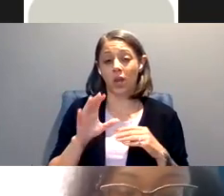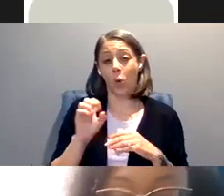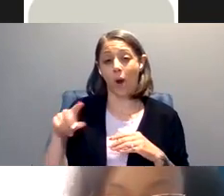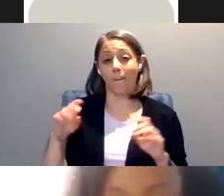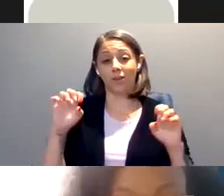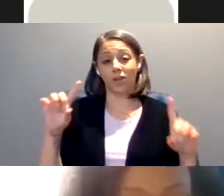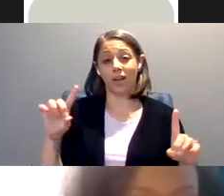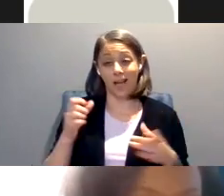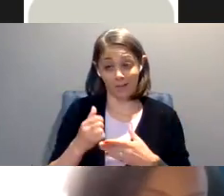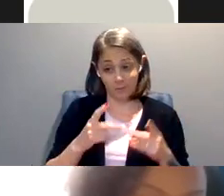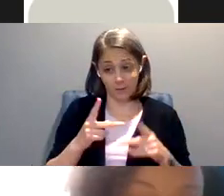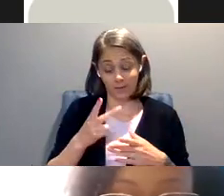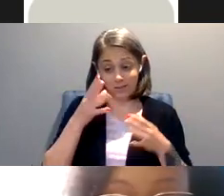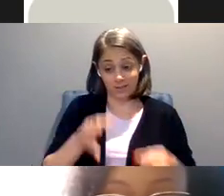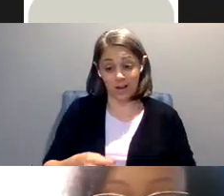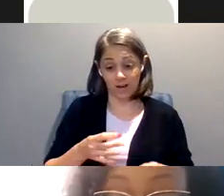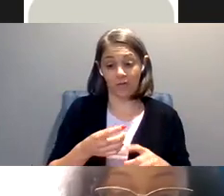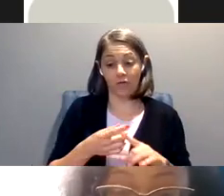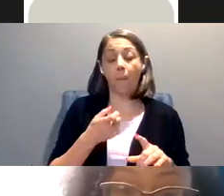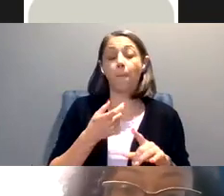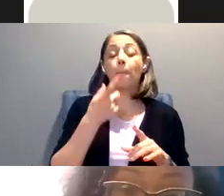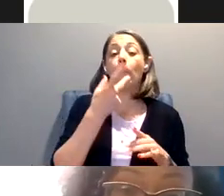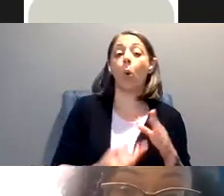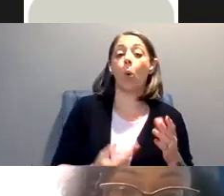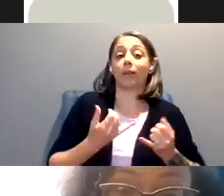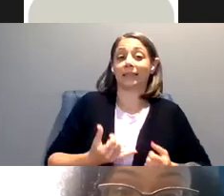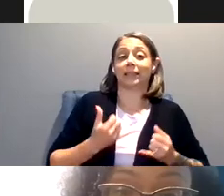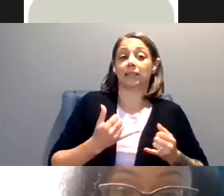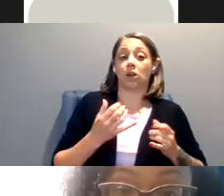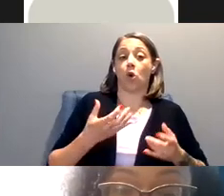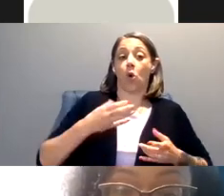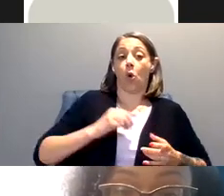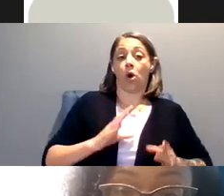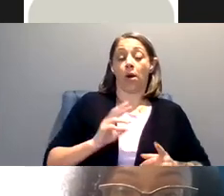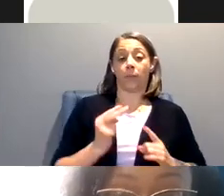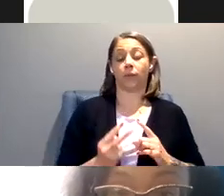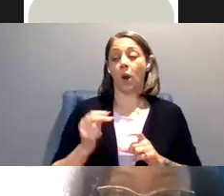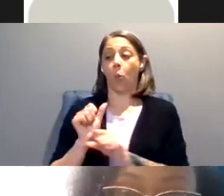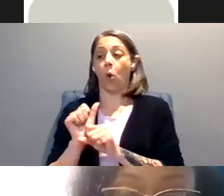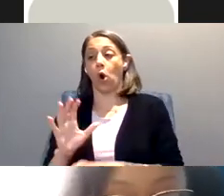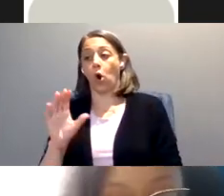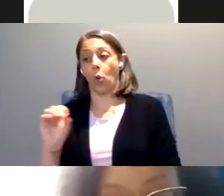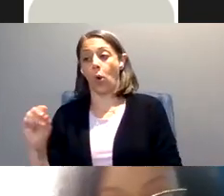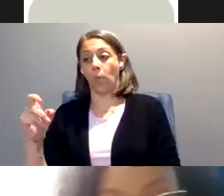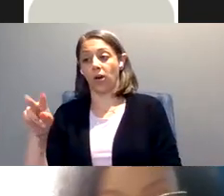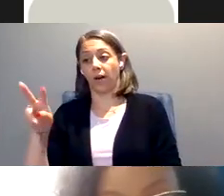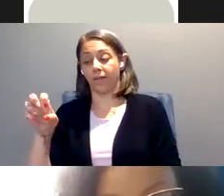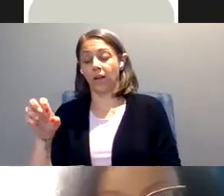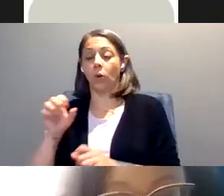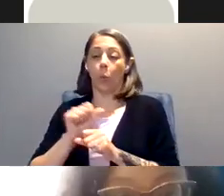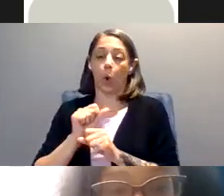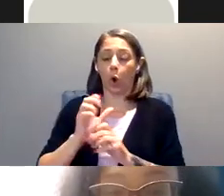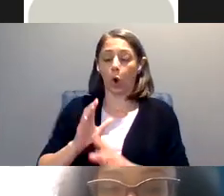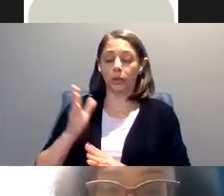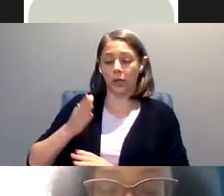decide, from both the existing owner perspective and the, worker cooperative side, the worker owner side,